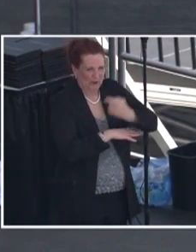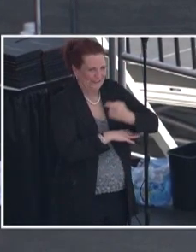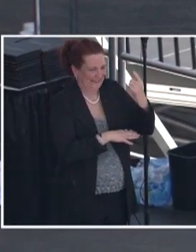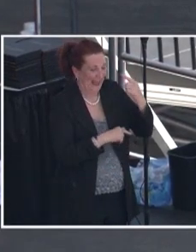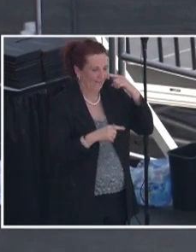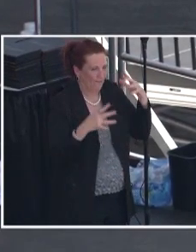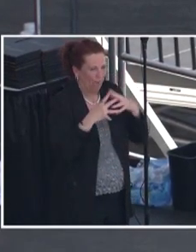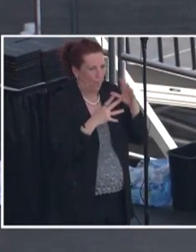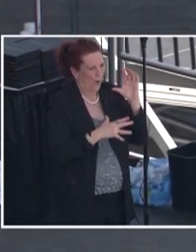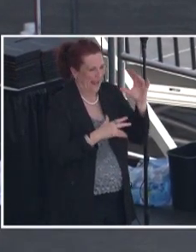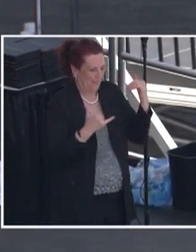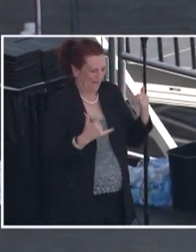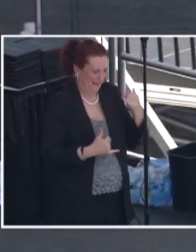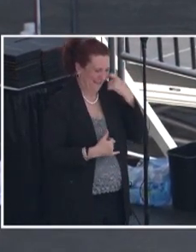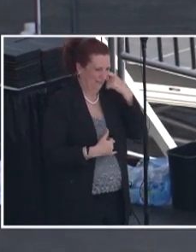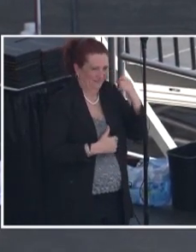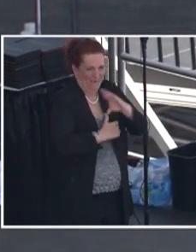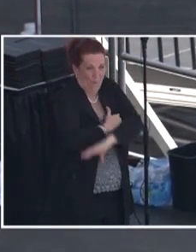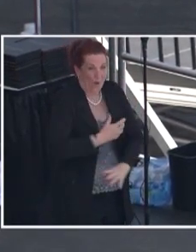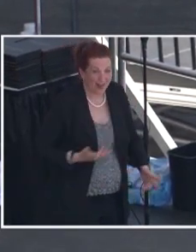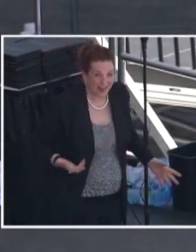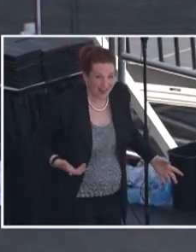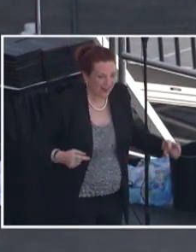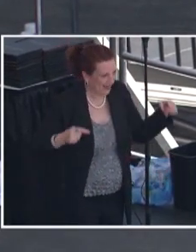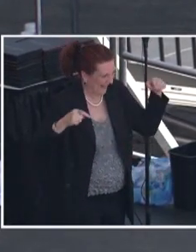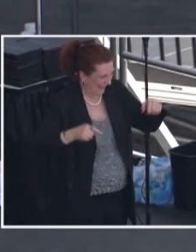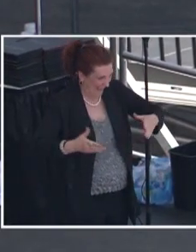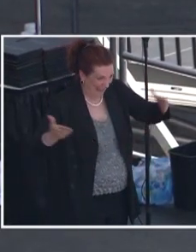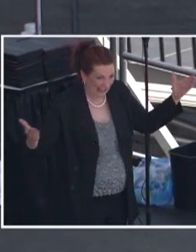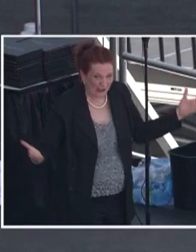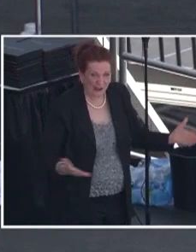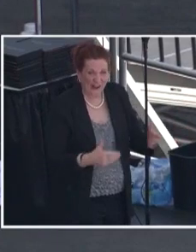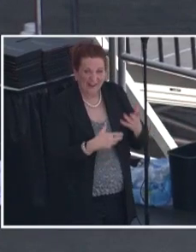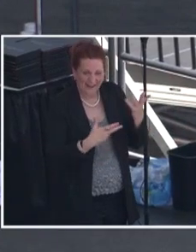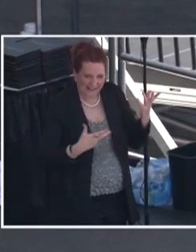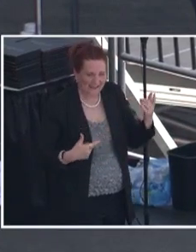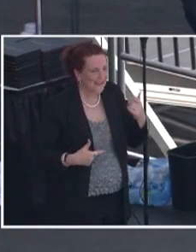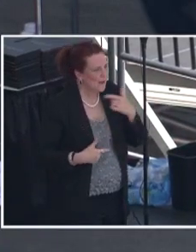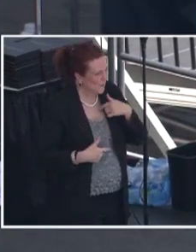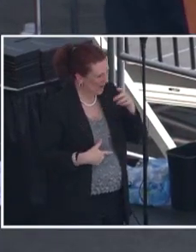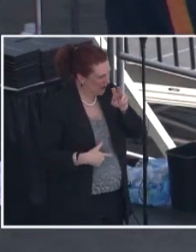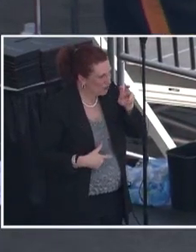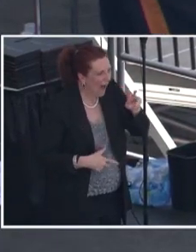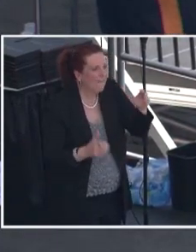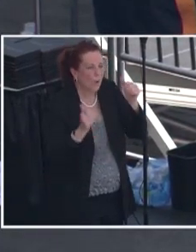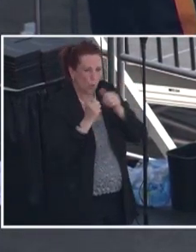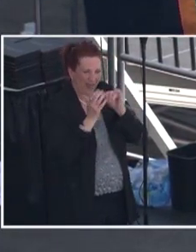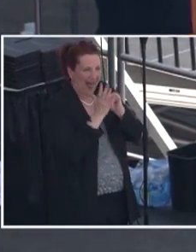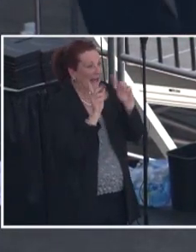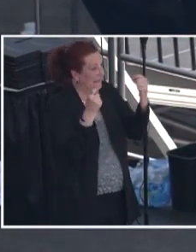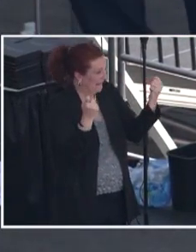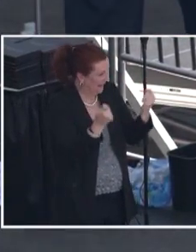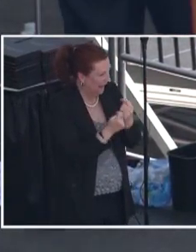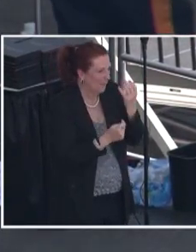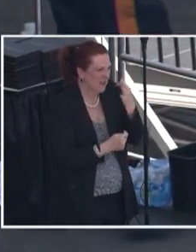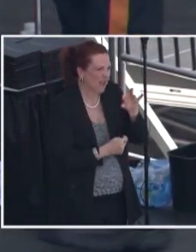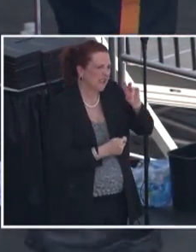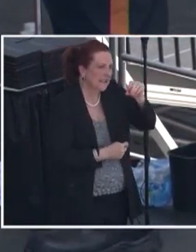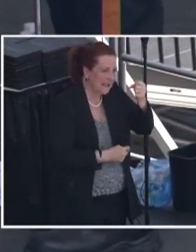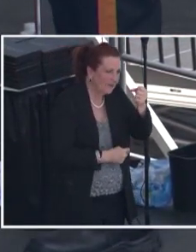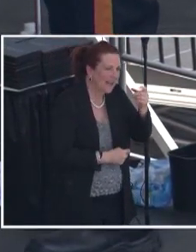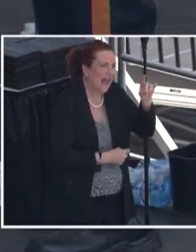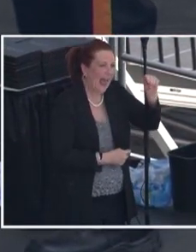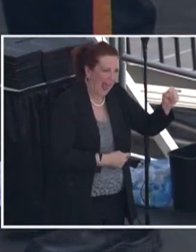magnificent stadium. My husband and I used to travel with the Giants in the 70s and 80s. We were known